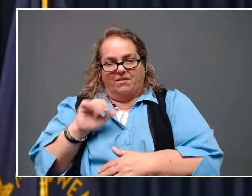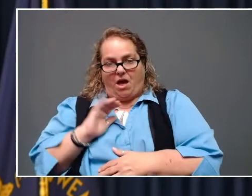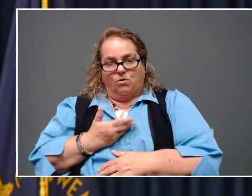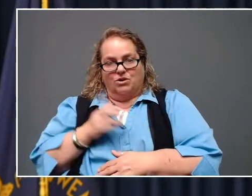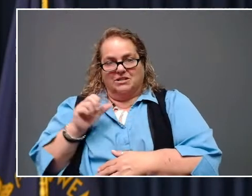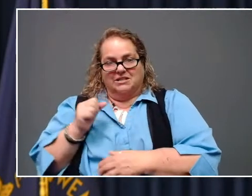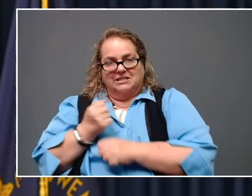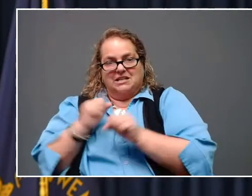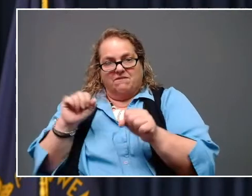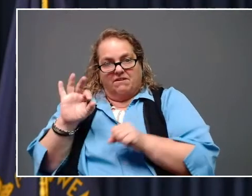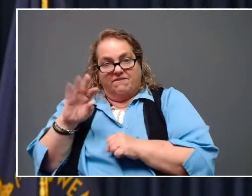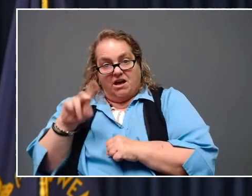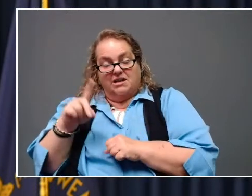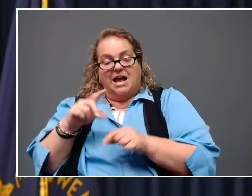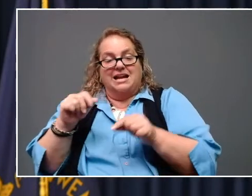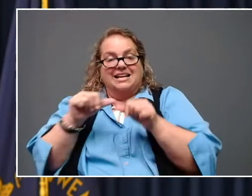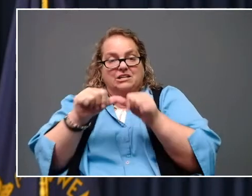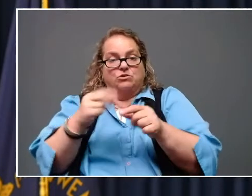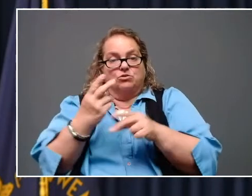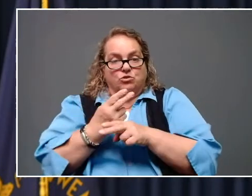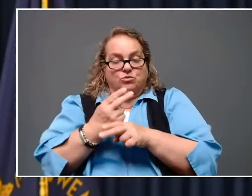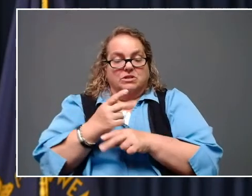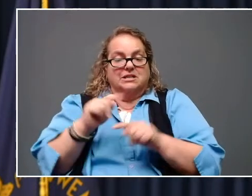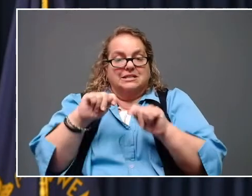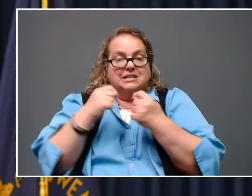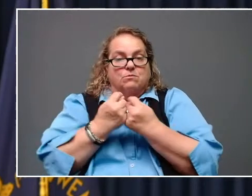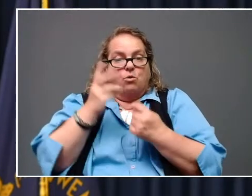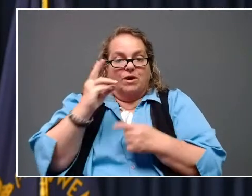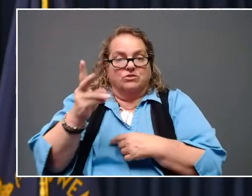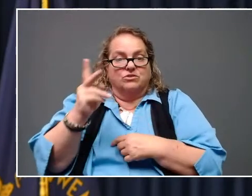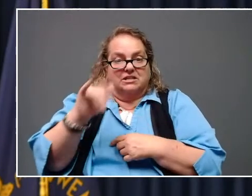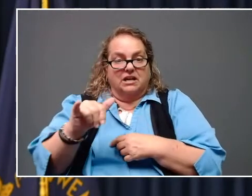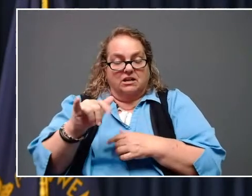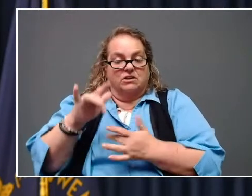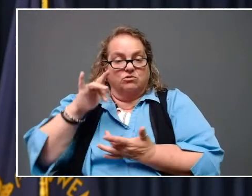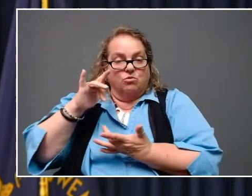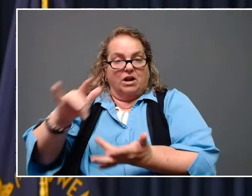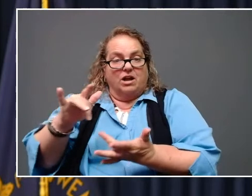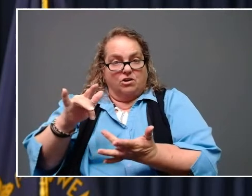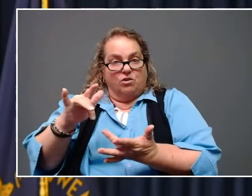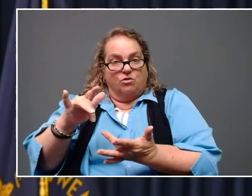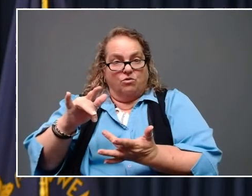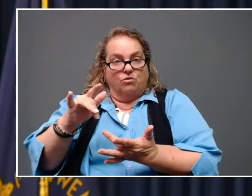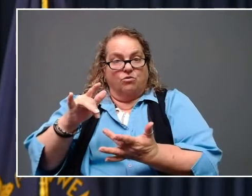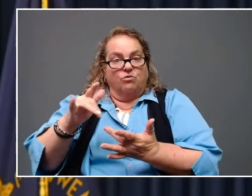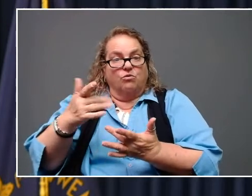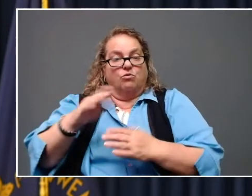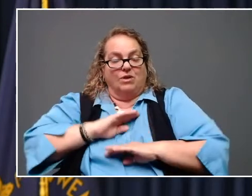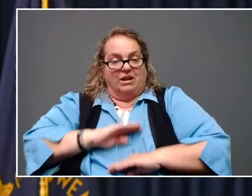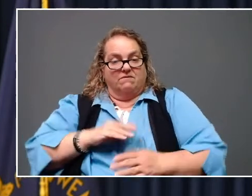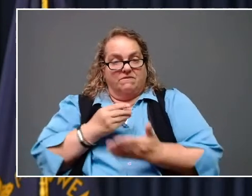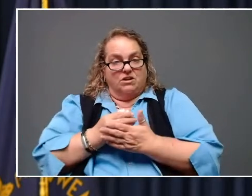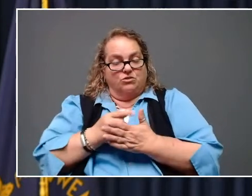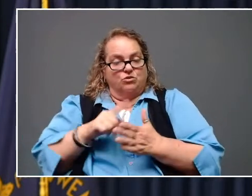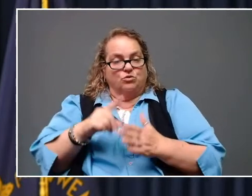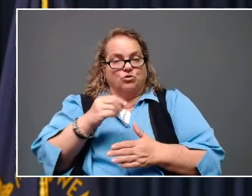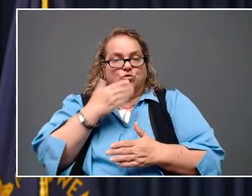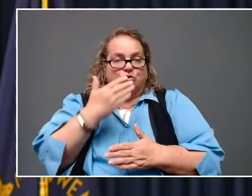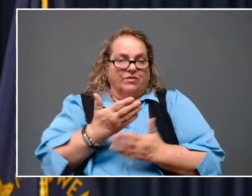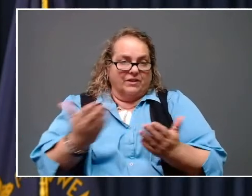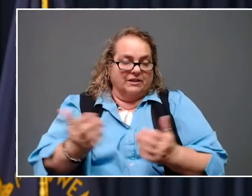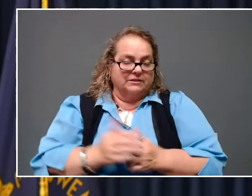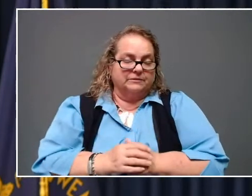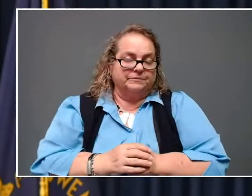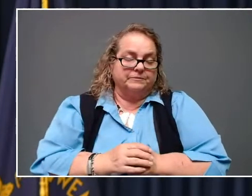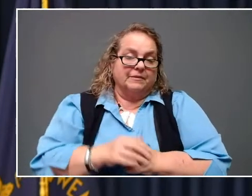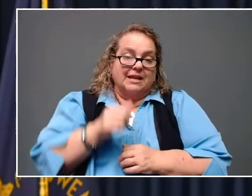use that Team Western Kentucky Tornado Relief Fund to do good things. Yesterday, we also celebrated 4 good pieces of